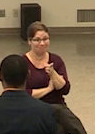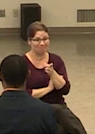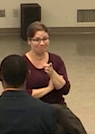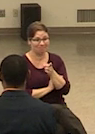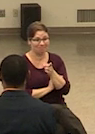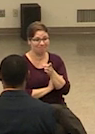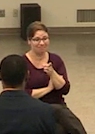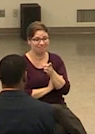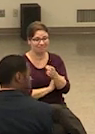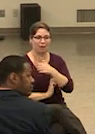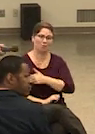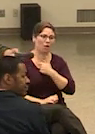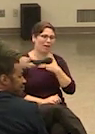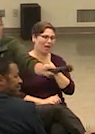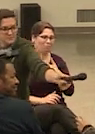Thank you.